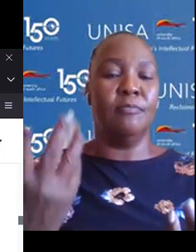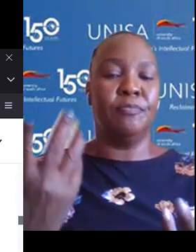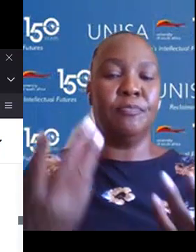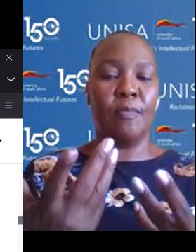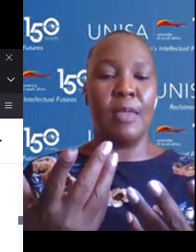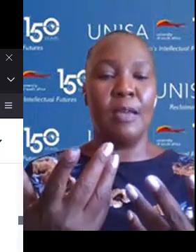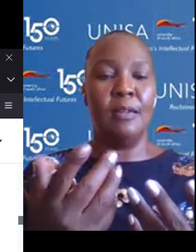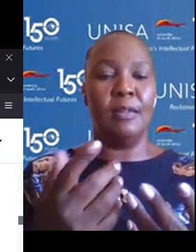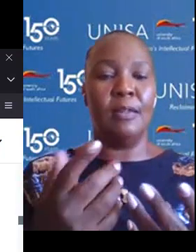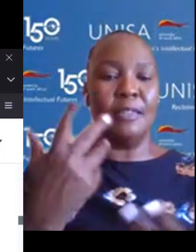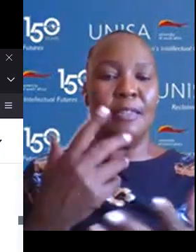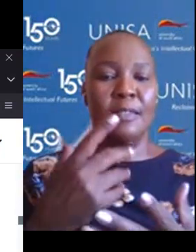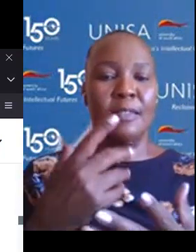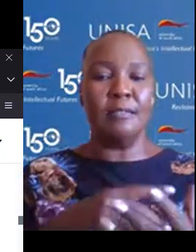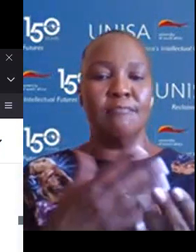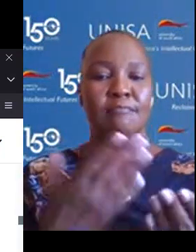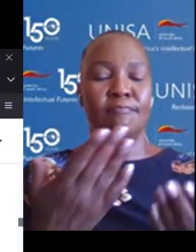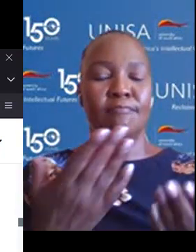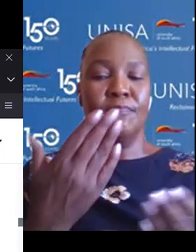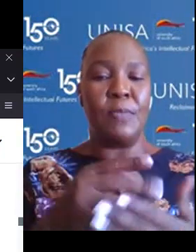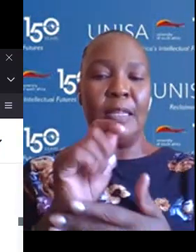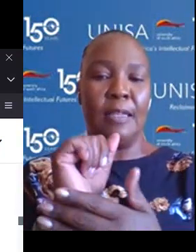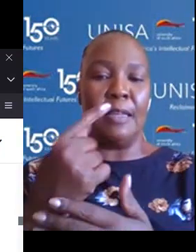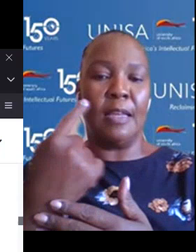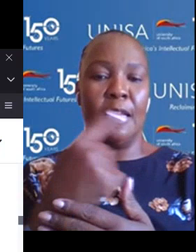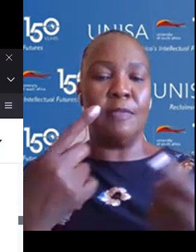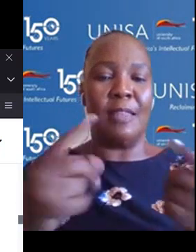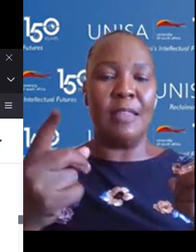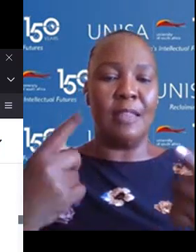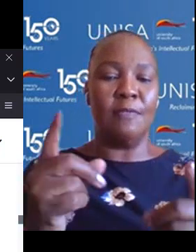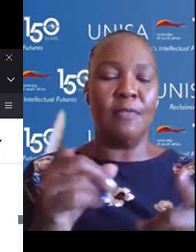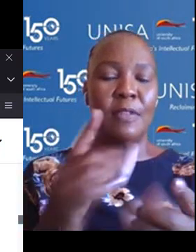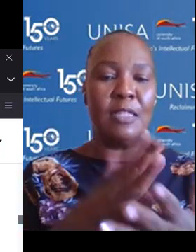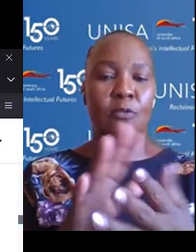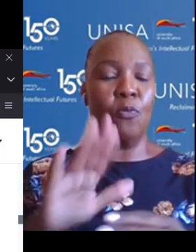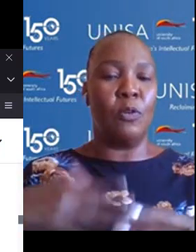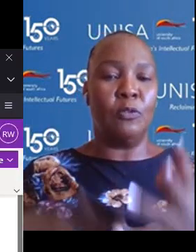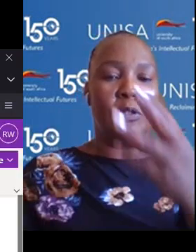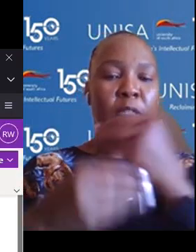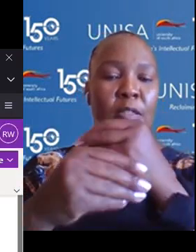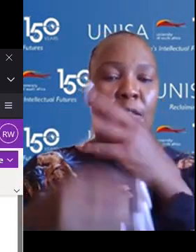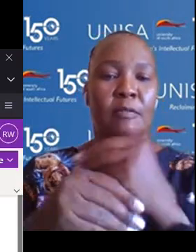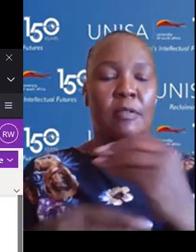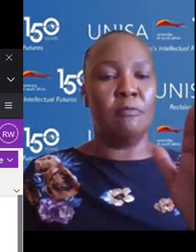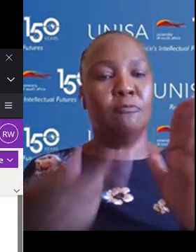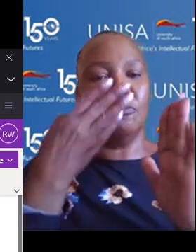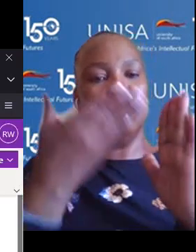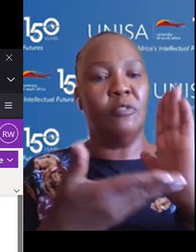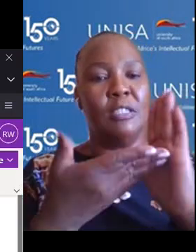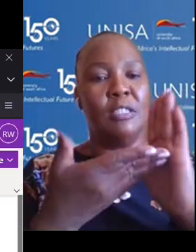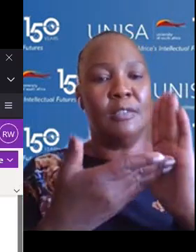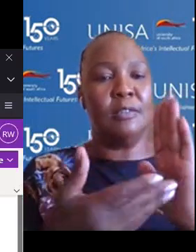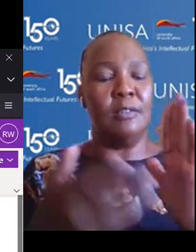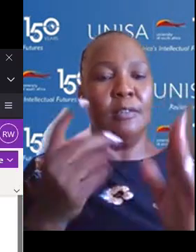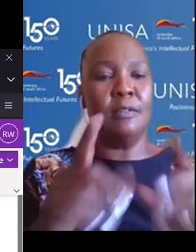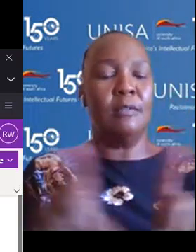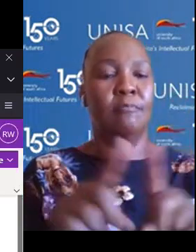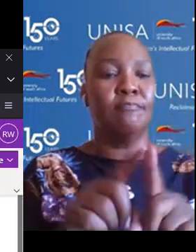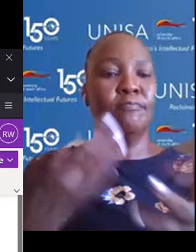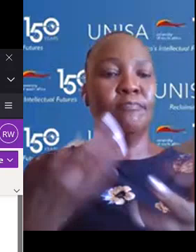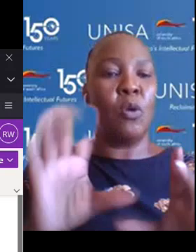the tag as an example of types of things that you can add. So if you have a look here, for instance, if you